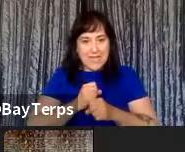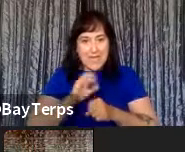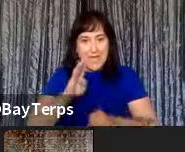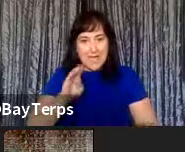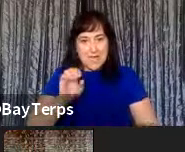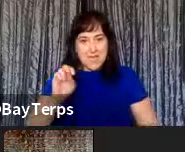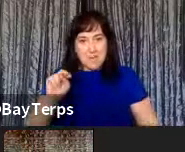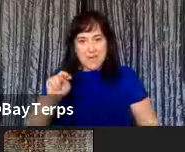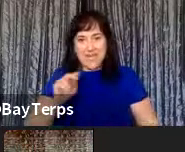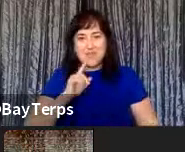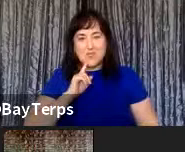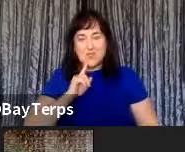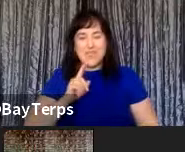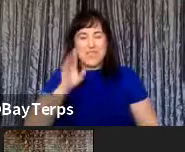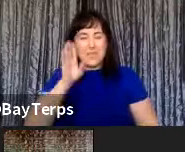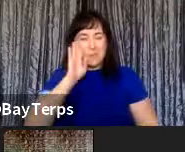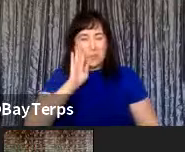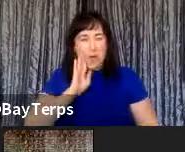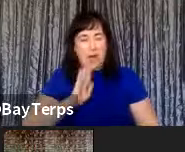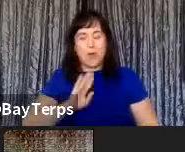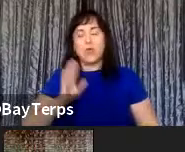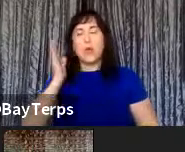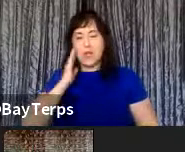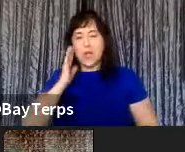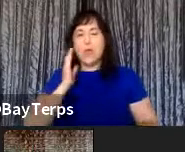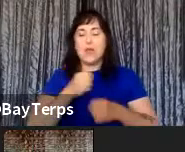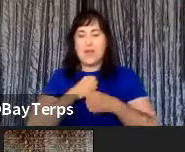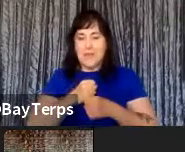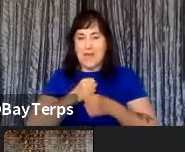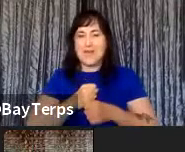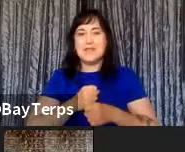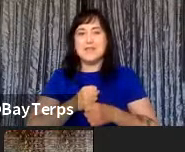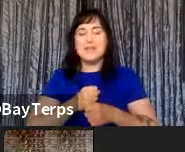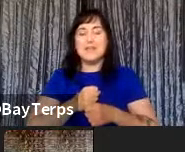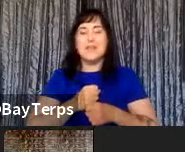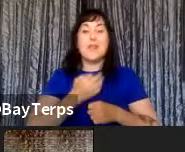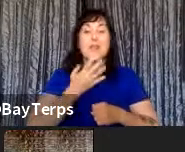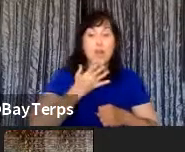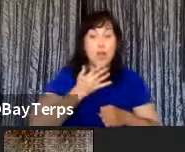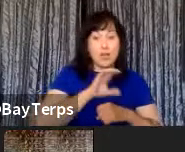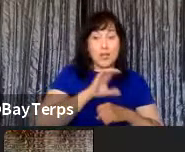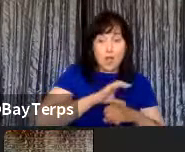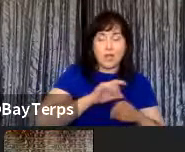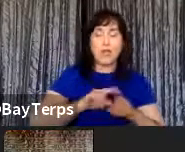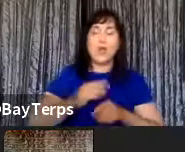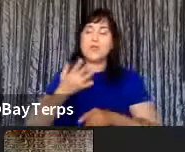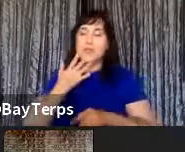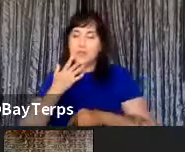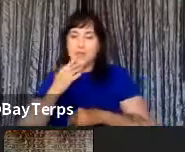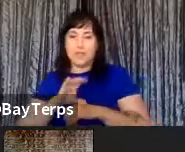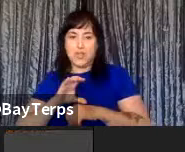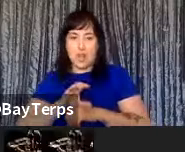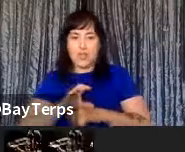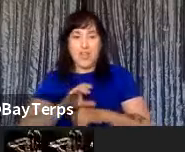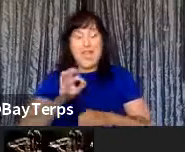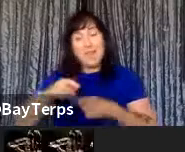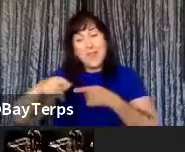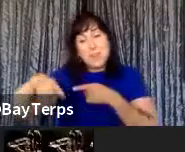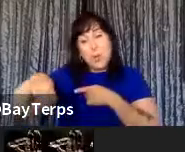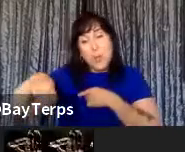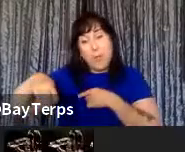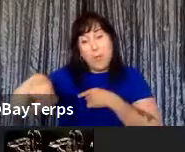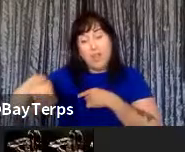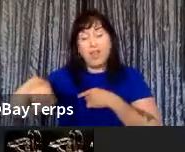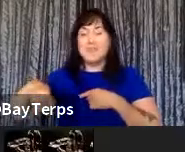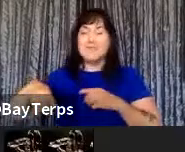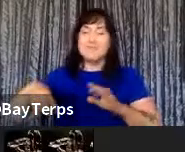really nice and brown, we know that we've created not only the color of chocolate, but the flavor of chocolate. If it's purple, it's weird enough,